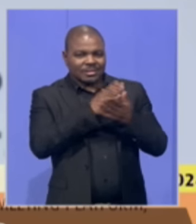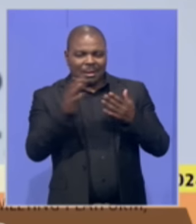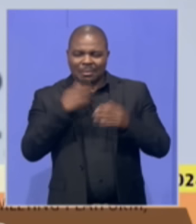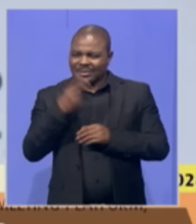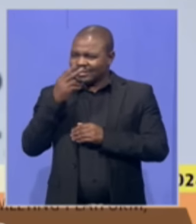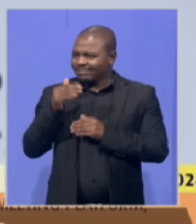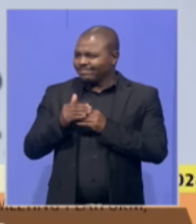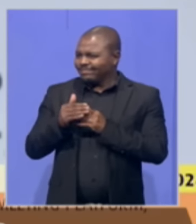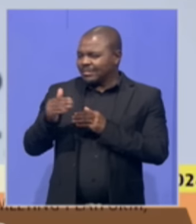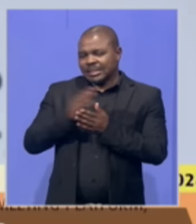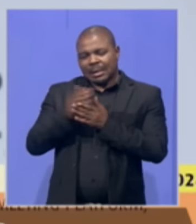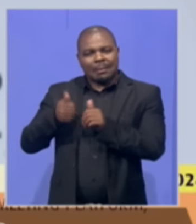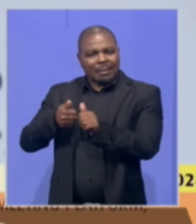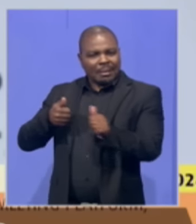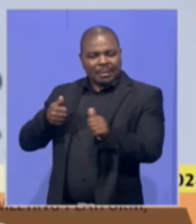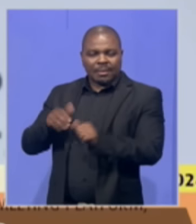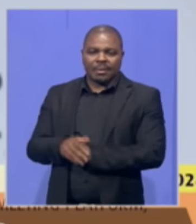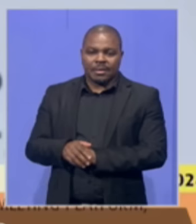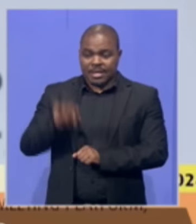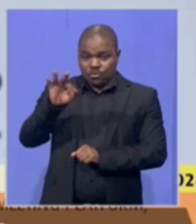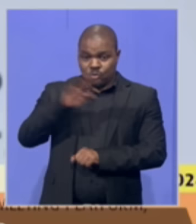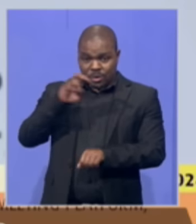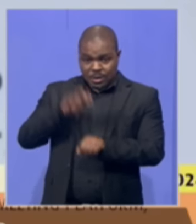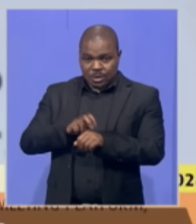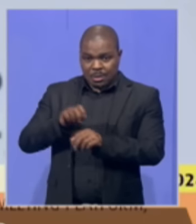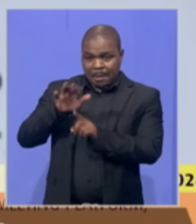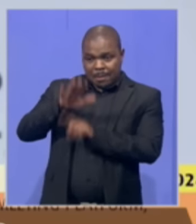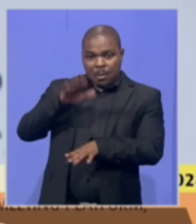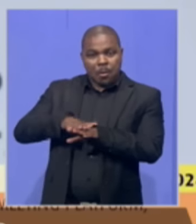seen. So if we're wanting to drive impact in